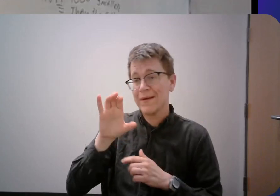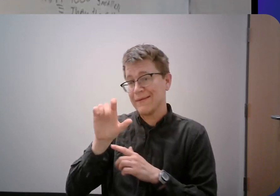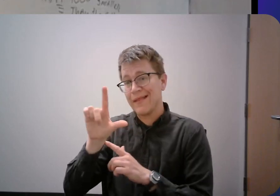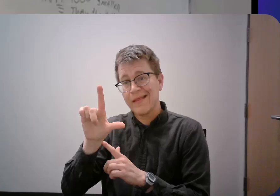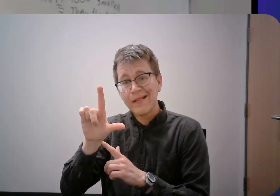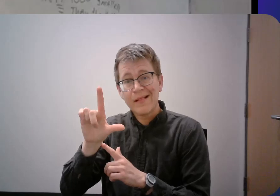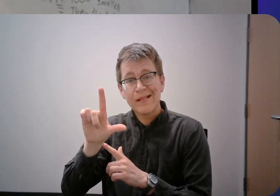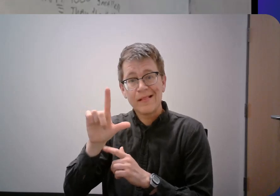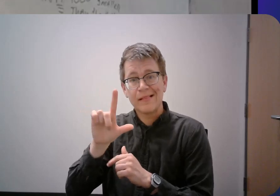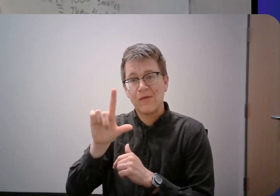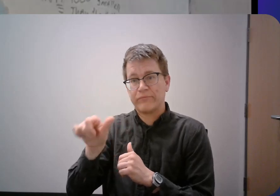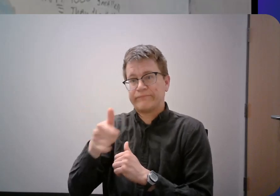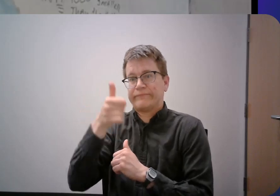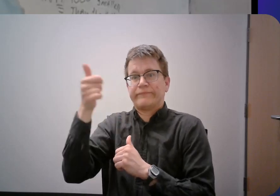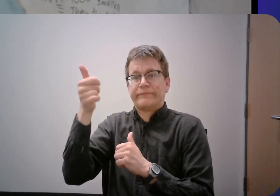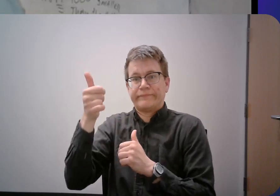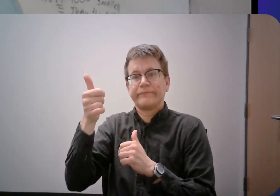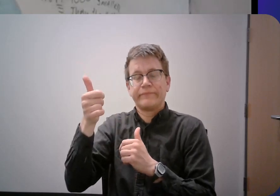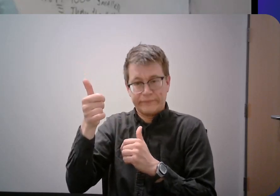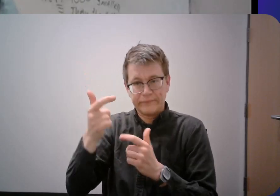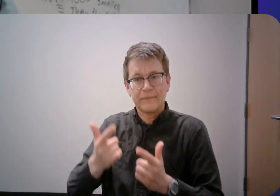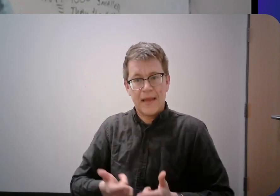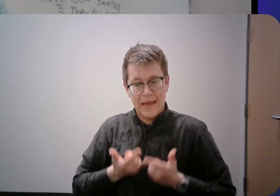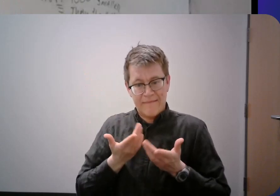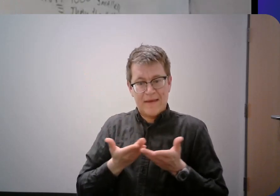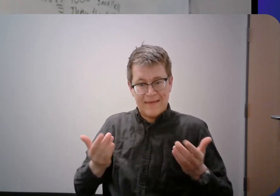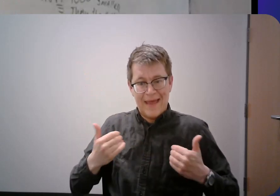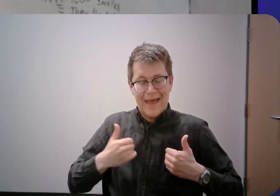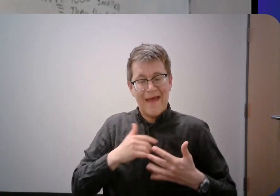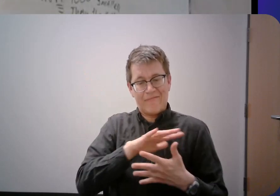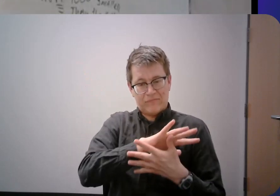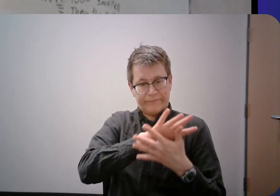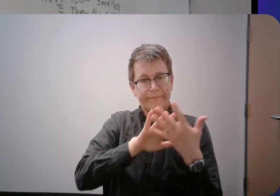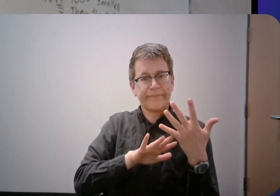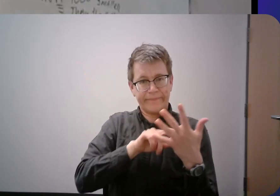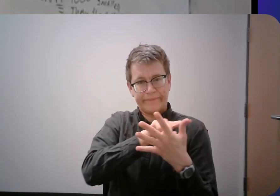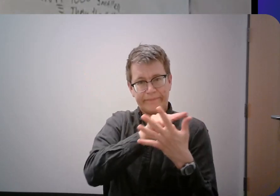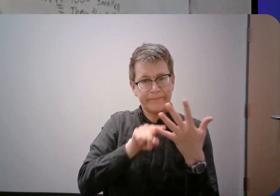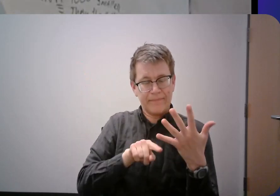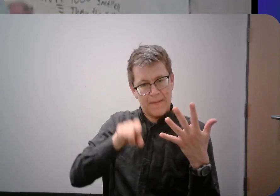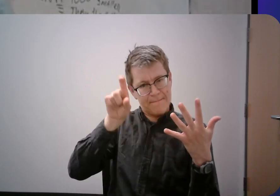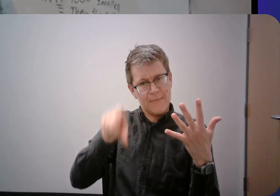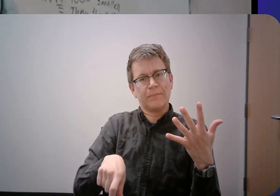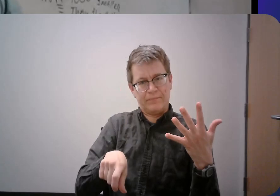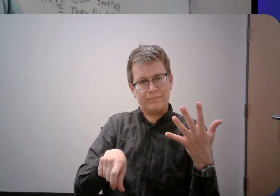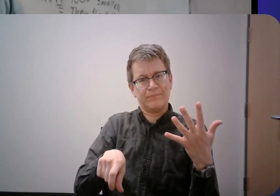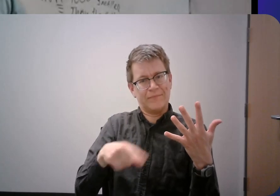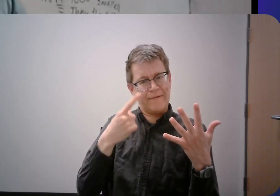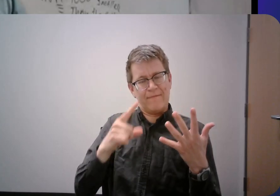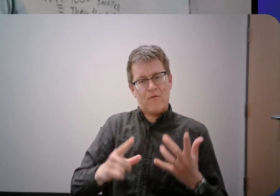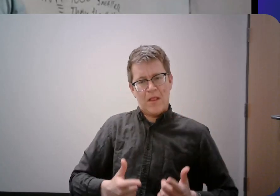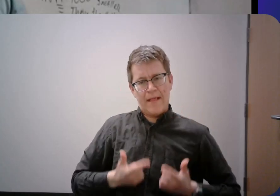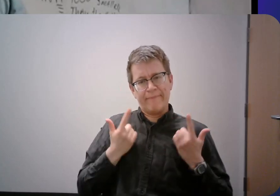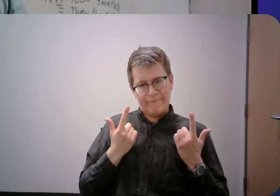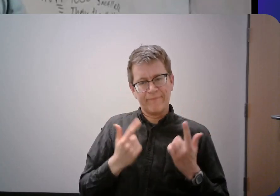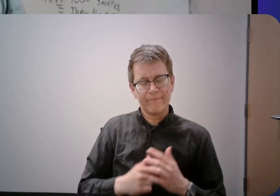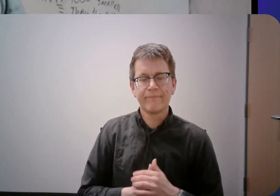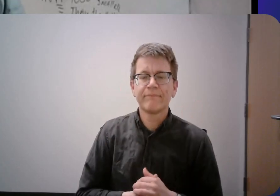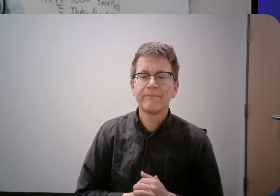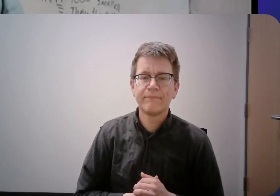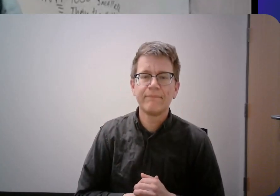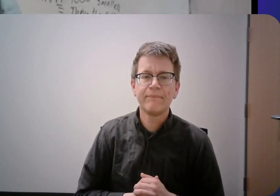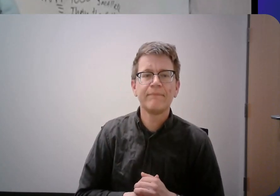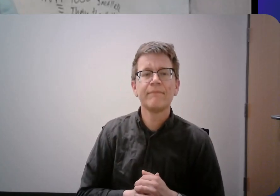All these 5 things need to be observed. Okay? So let me ask you a question. This thing right over here, is it dead or is it